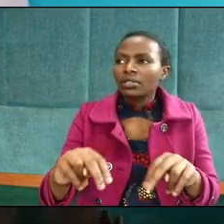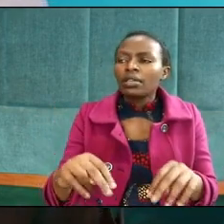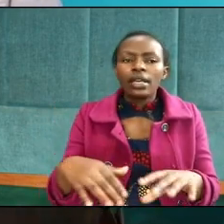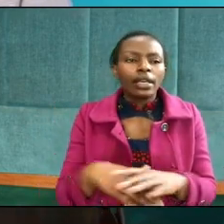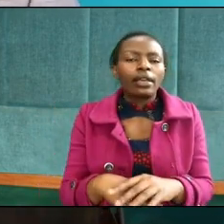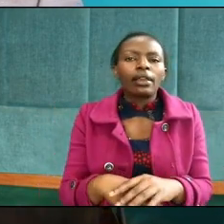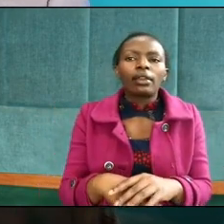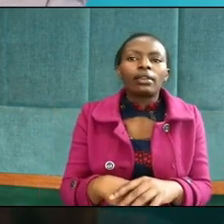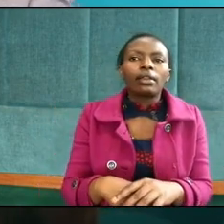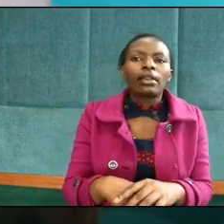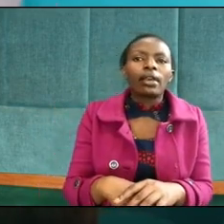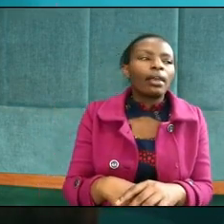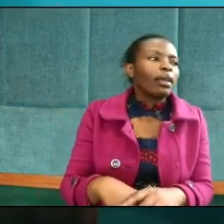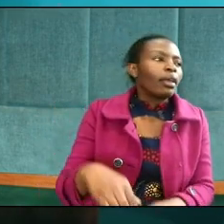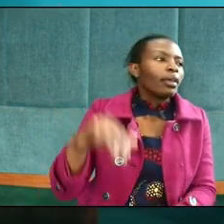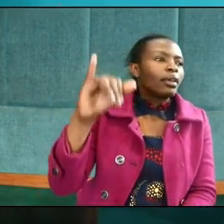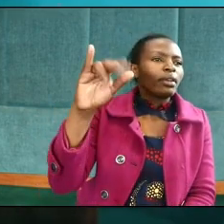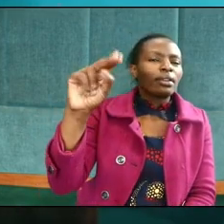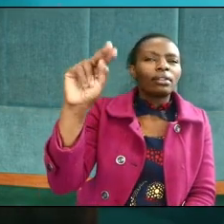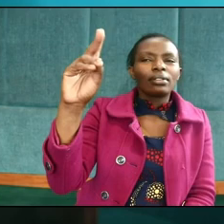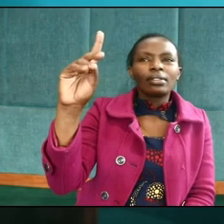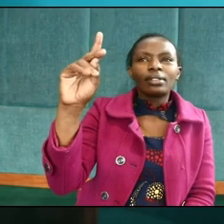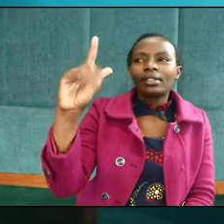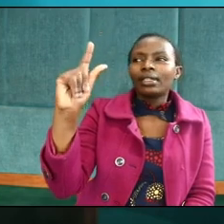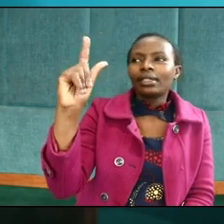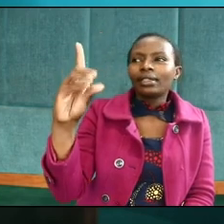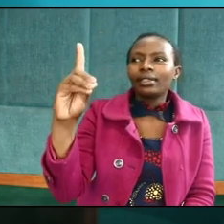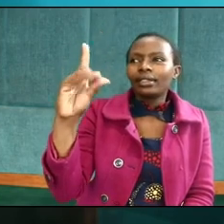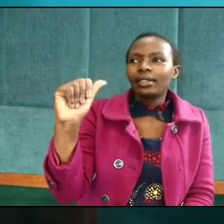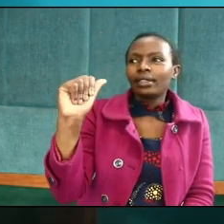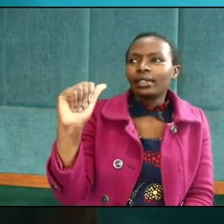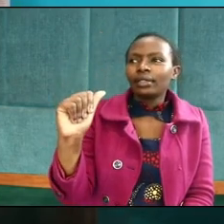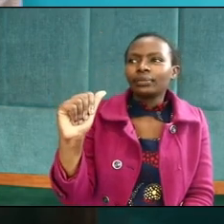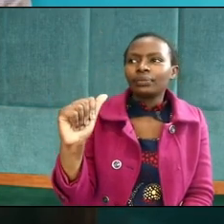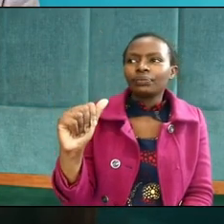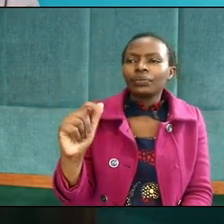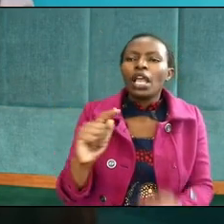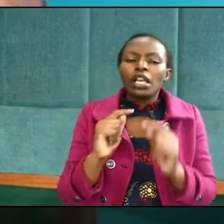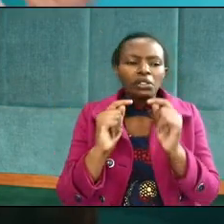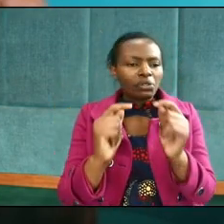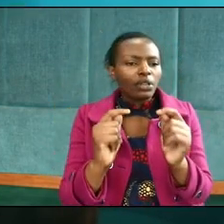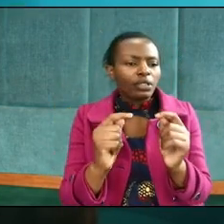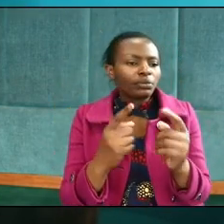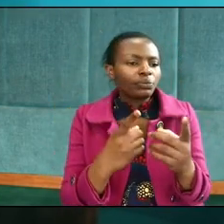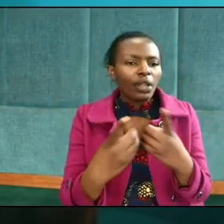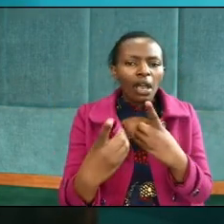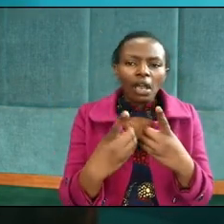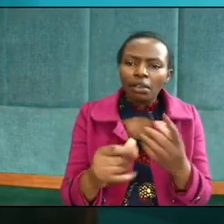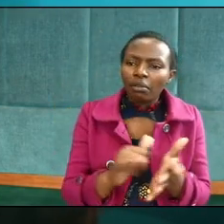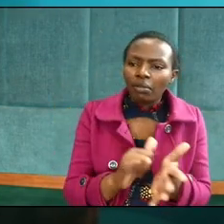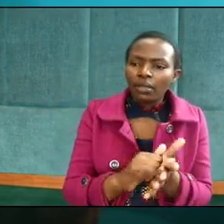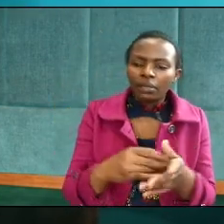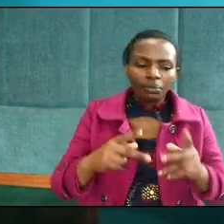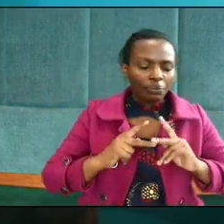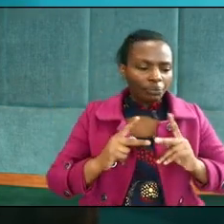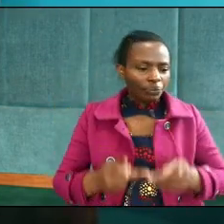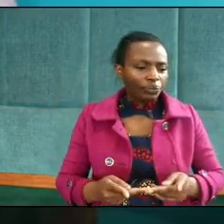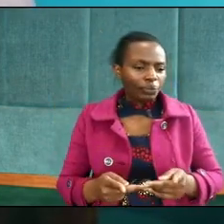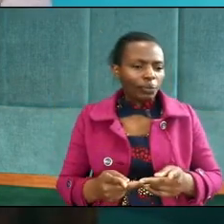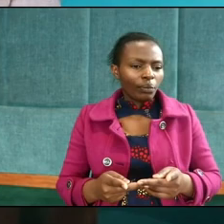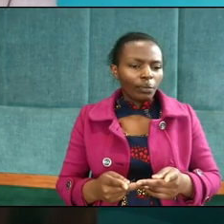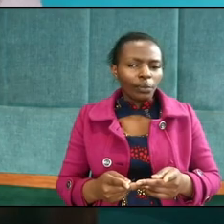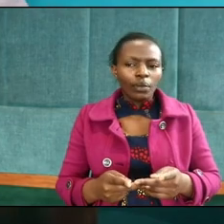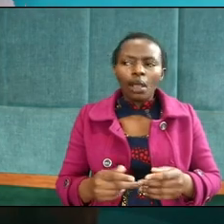India. And their introduction, they argue that human beings are social